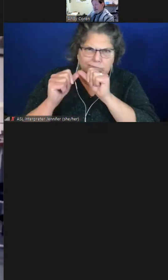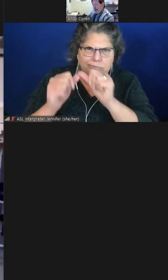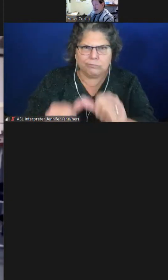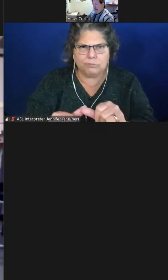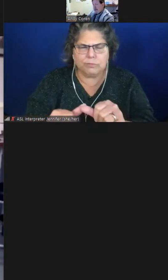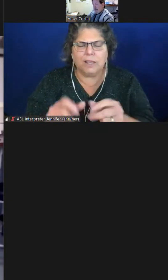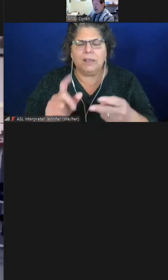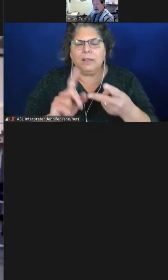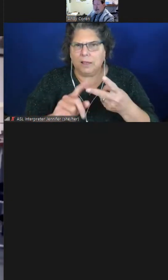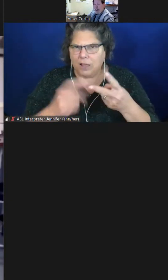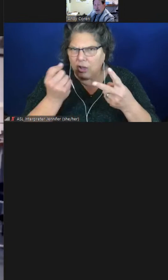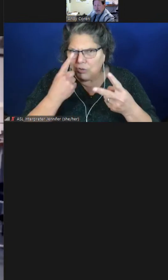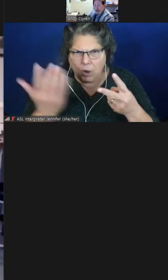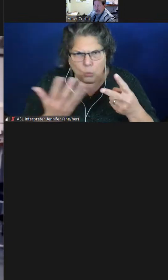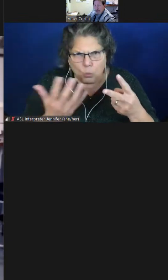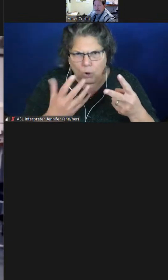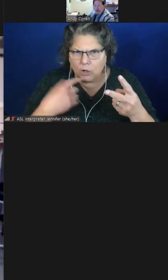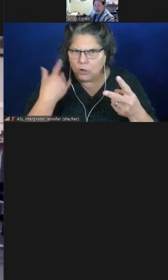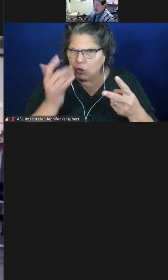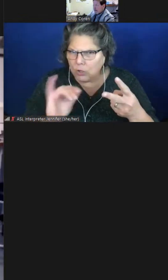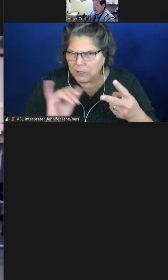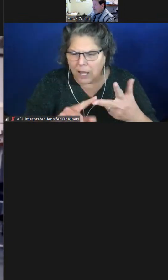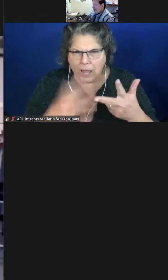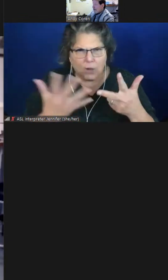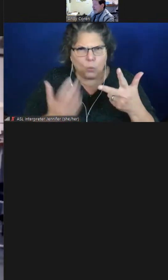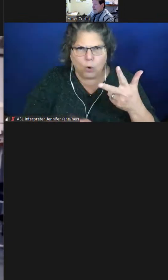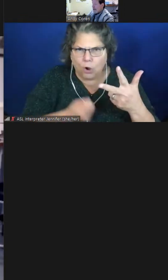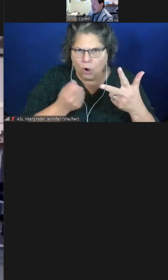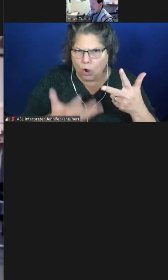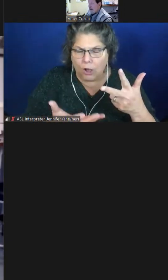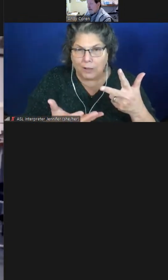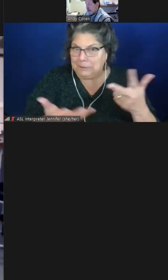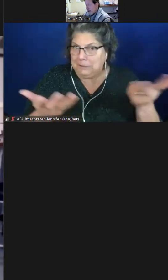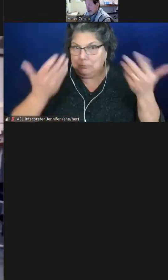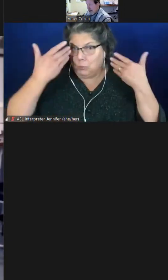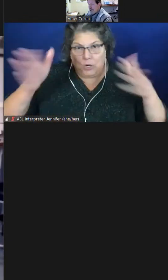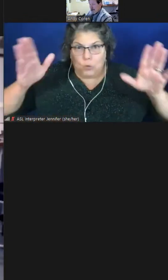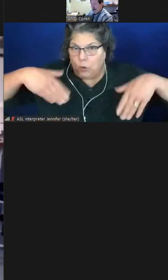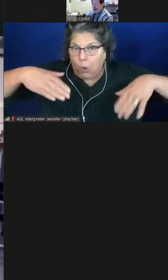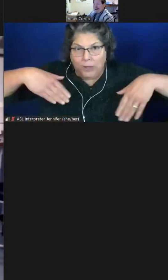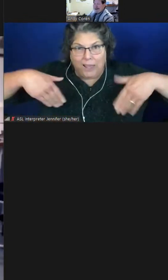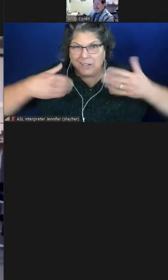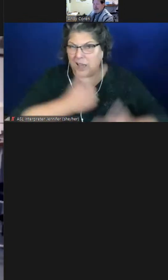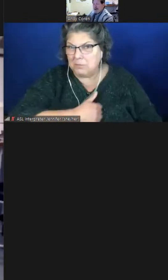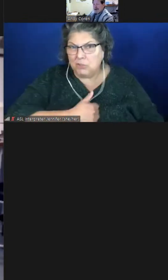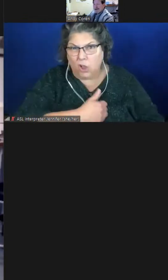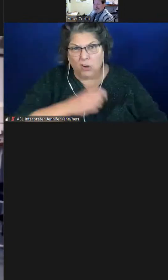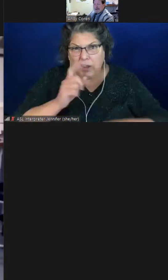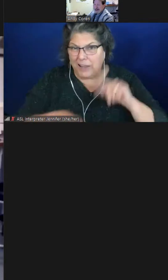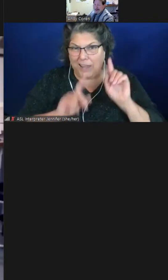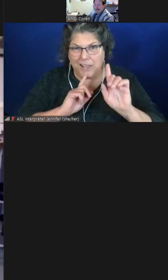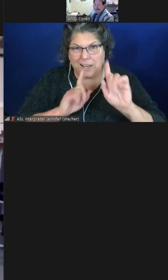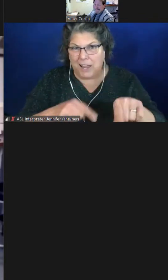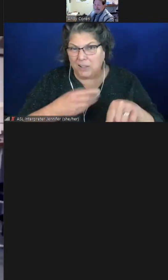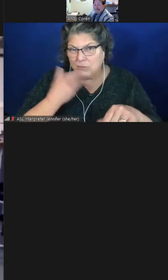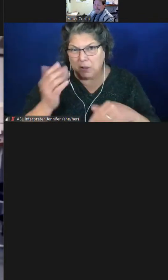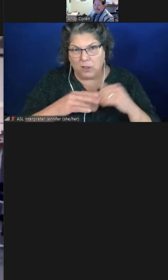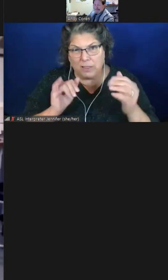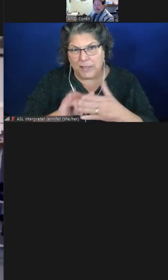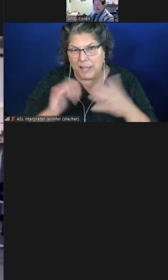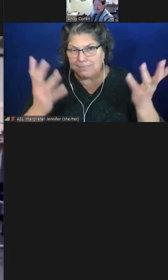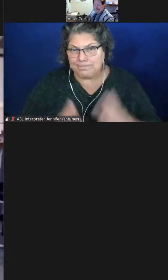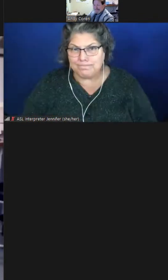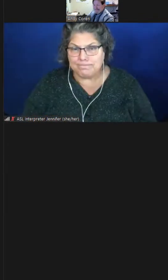to understand what are the causes of those symptoms. And we're not there yet. So I'm sorry I can't be more clear than that.